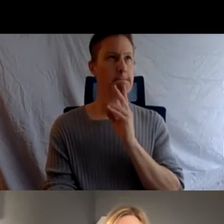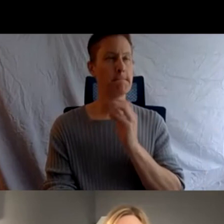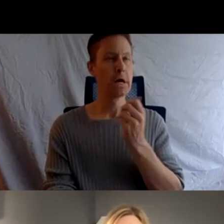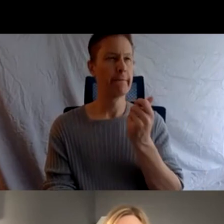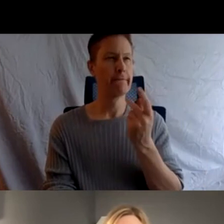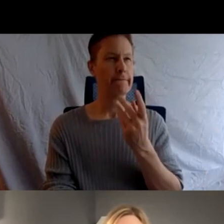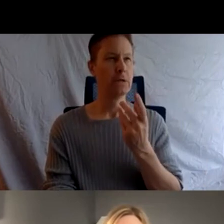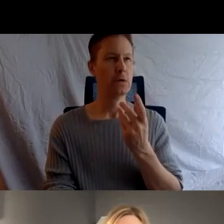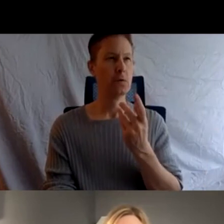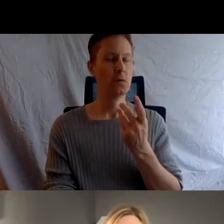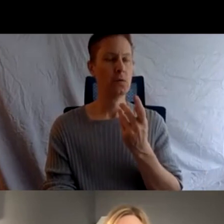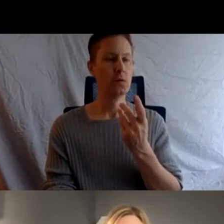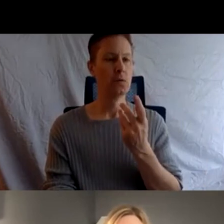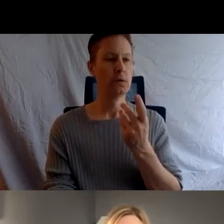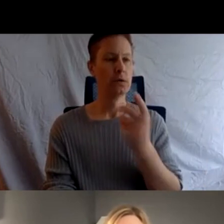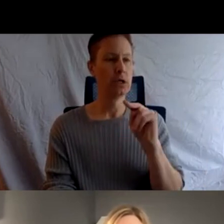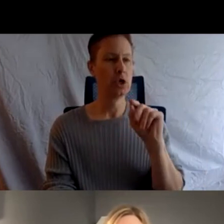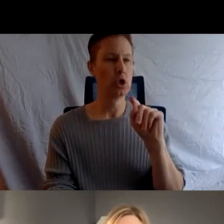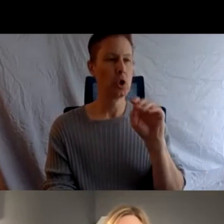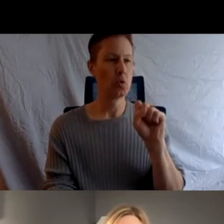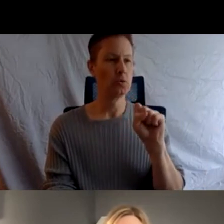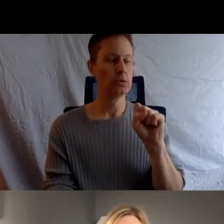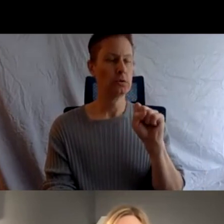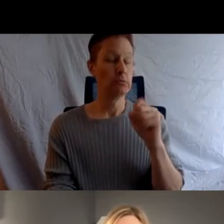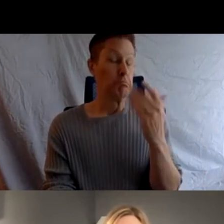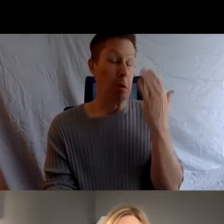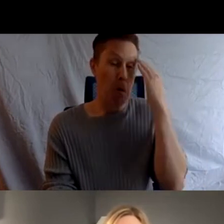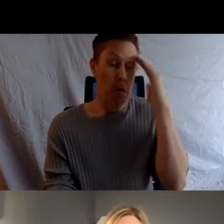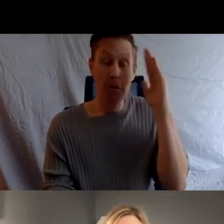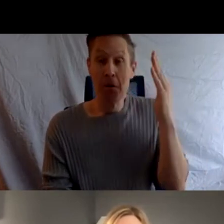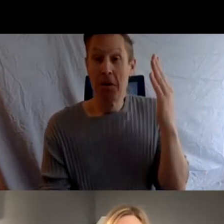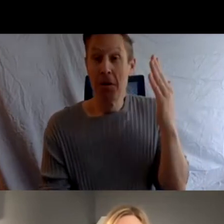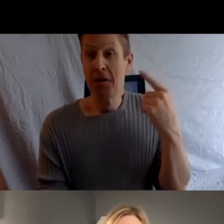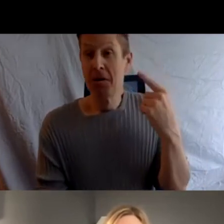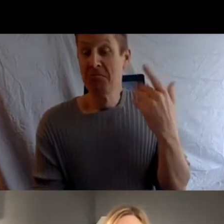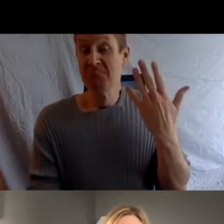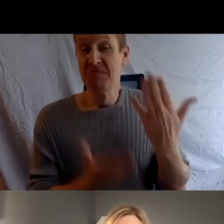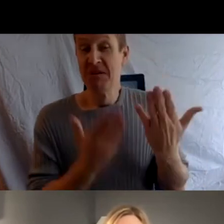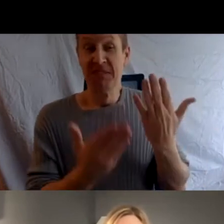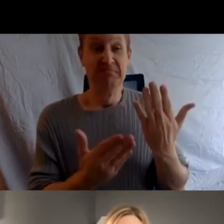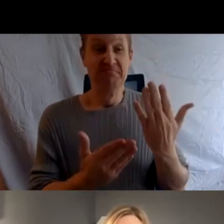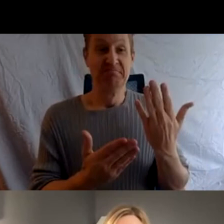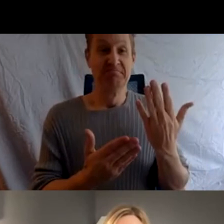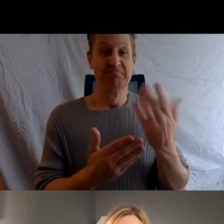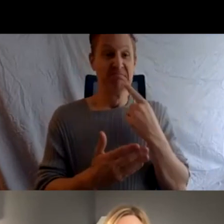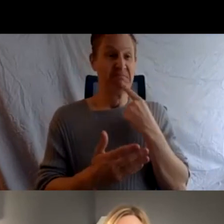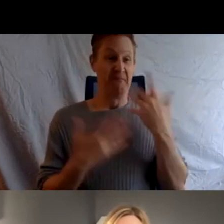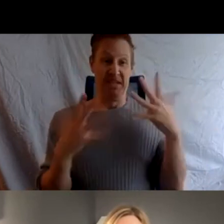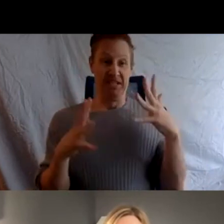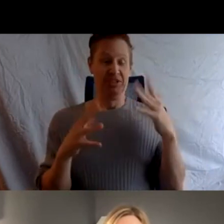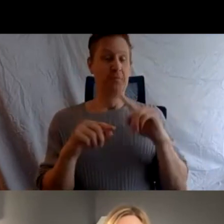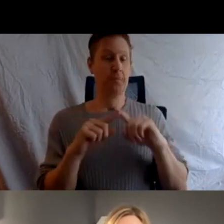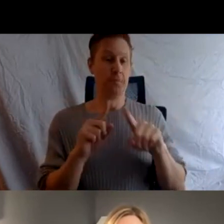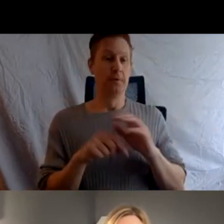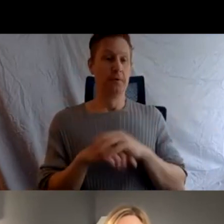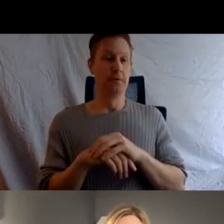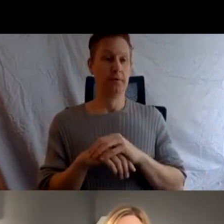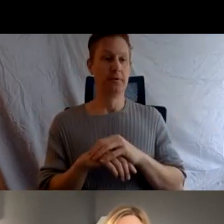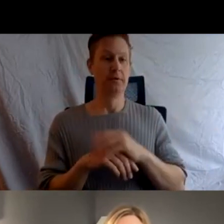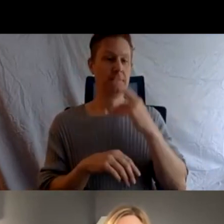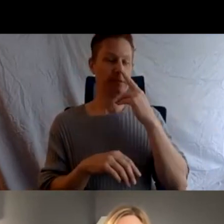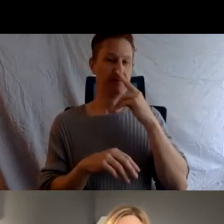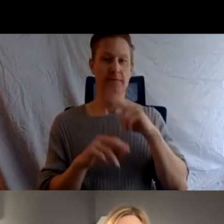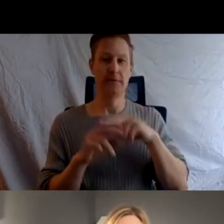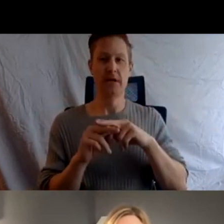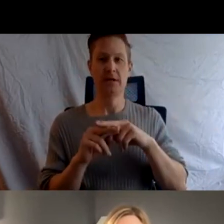little notes. I don't know. I've already said it, that it was fun. I think it